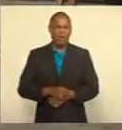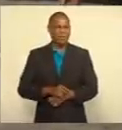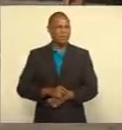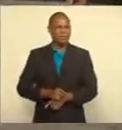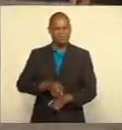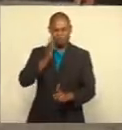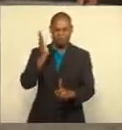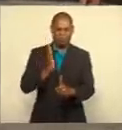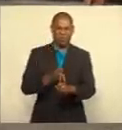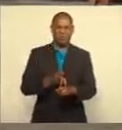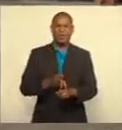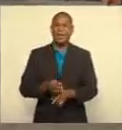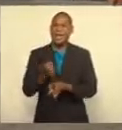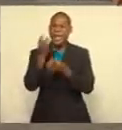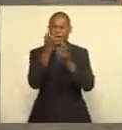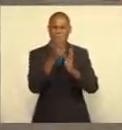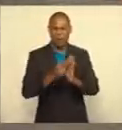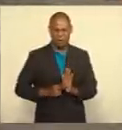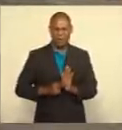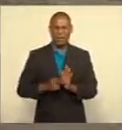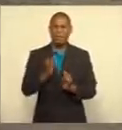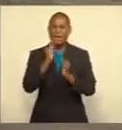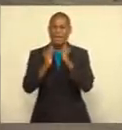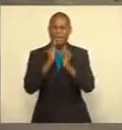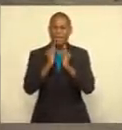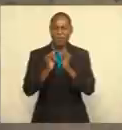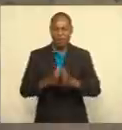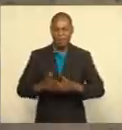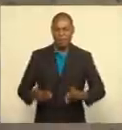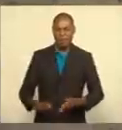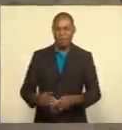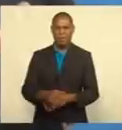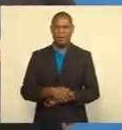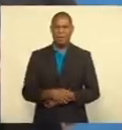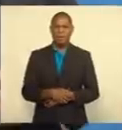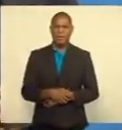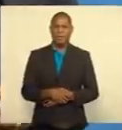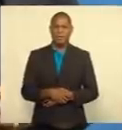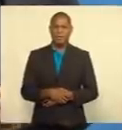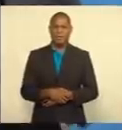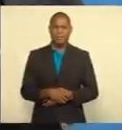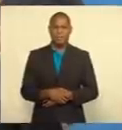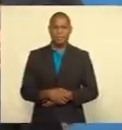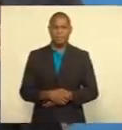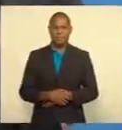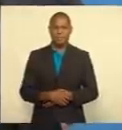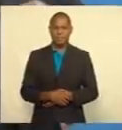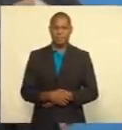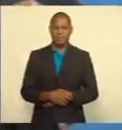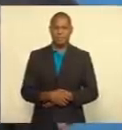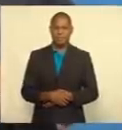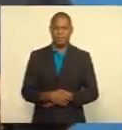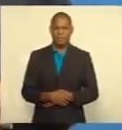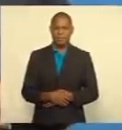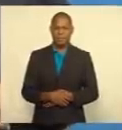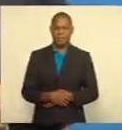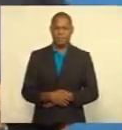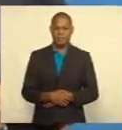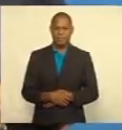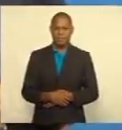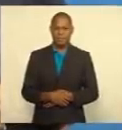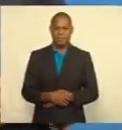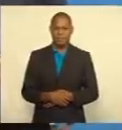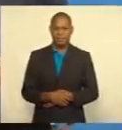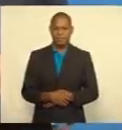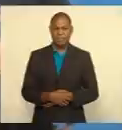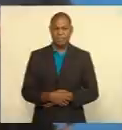being interviewed by health officials. The health team is intensifying our surveillance and screening